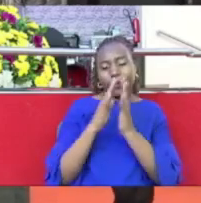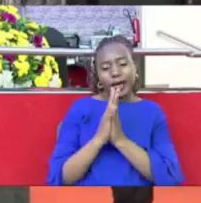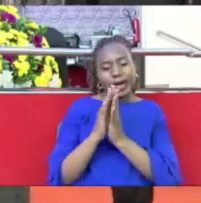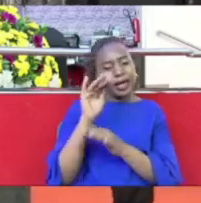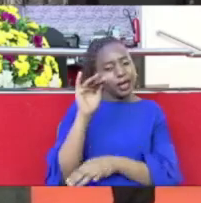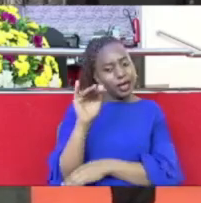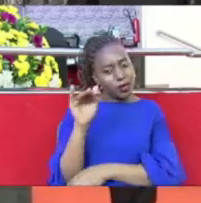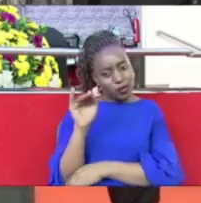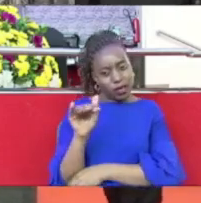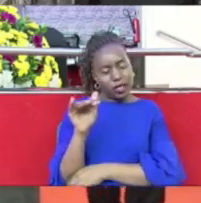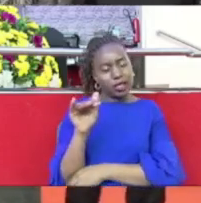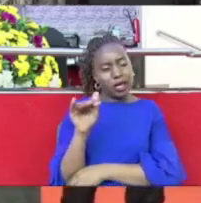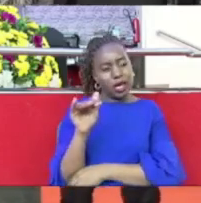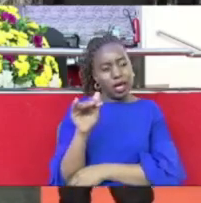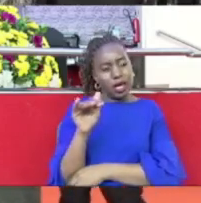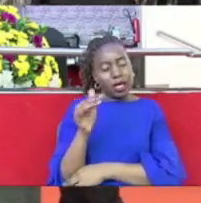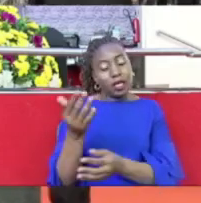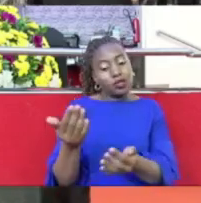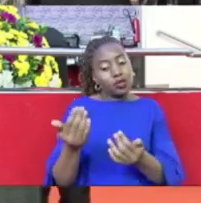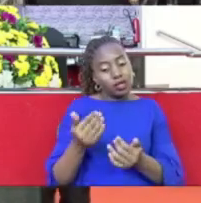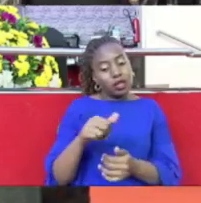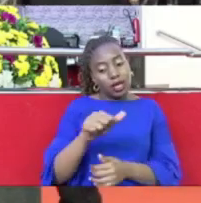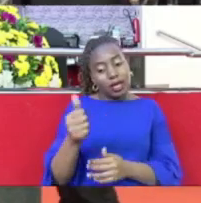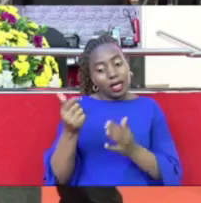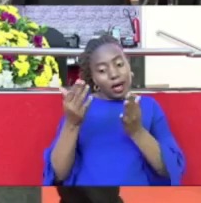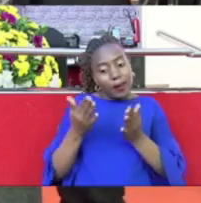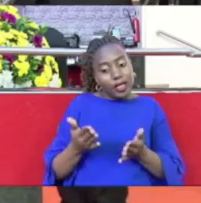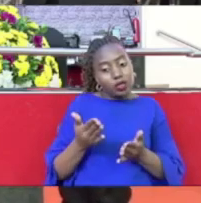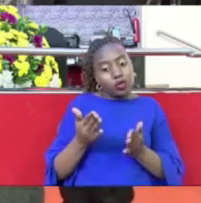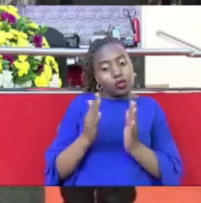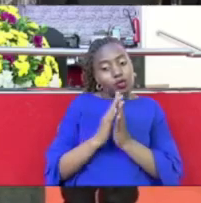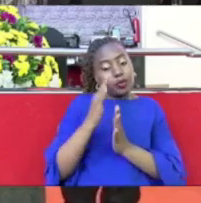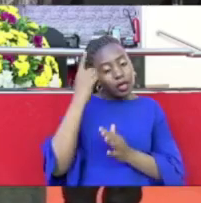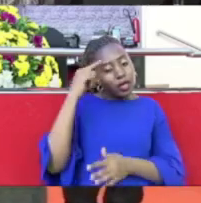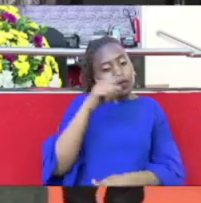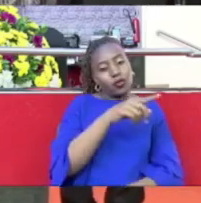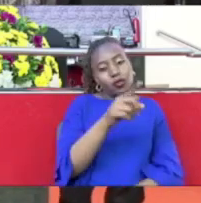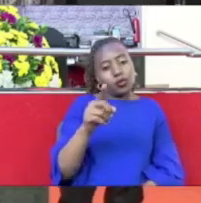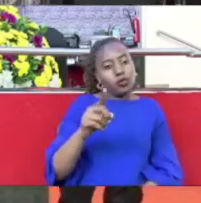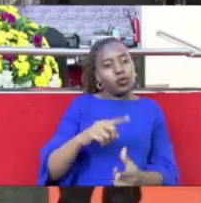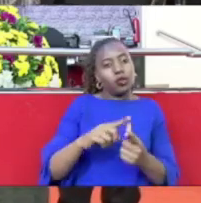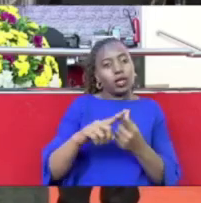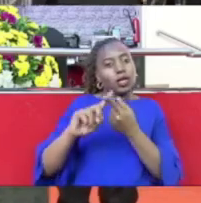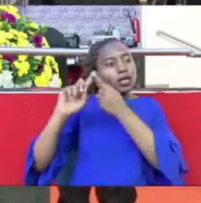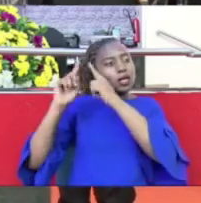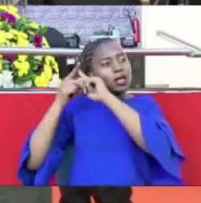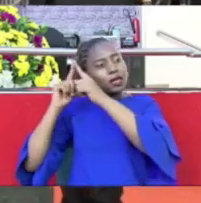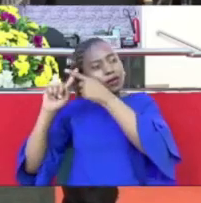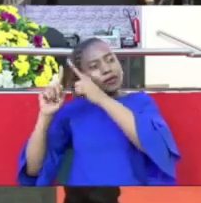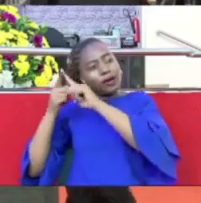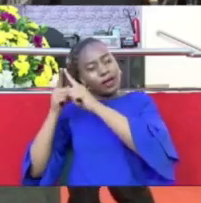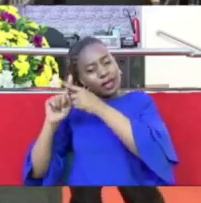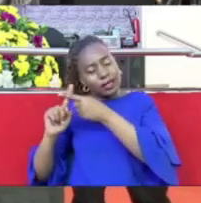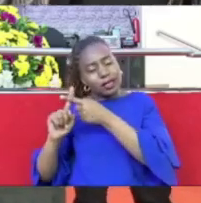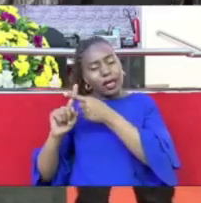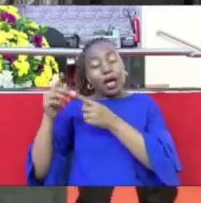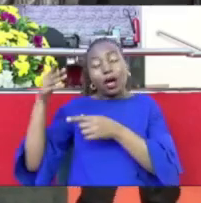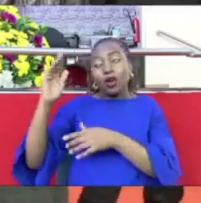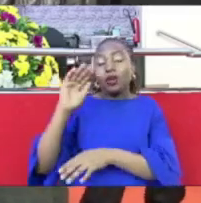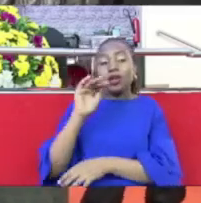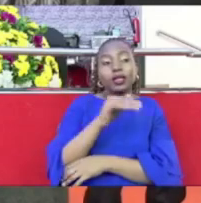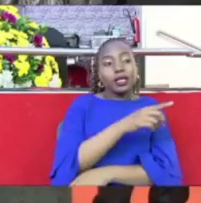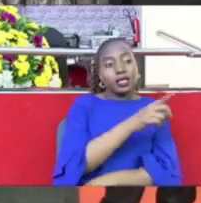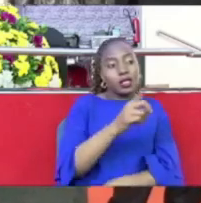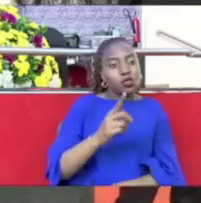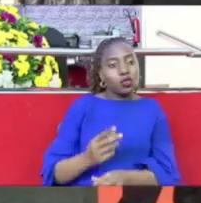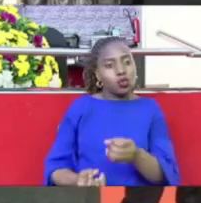kitu lazima upeleke kwa mtu mwingine akuombee. Make a reflection. Tafakari. God is saying grow up. Mungu anasema koma. There are